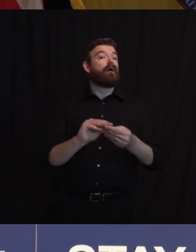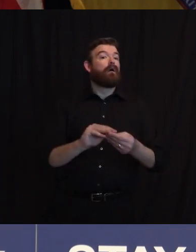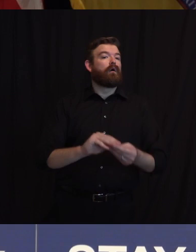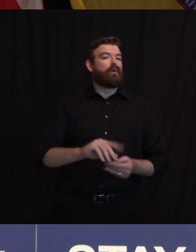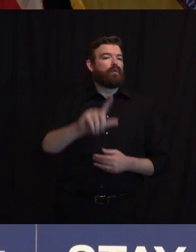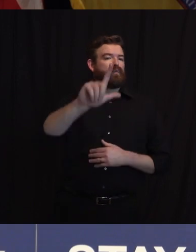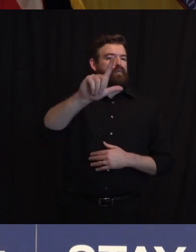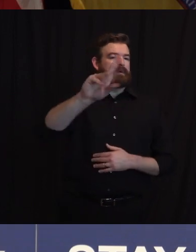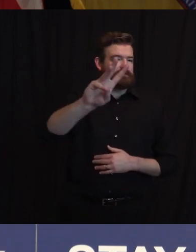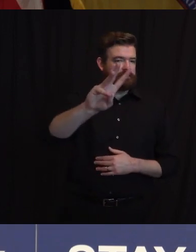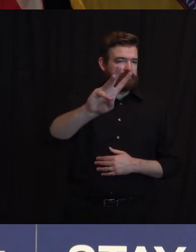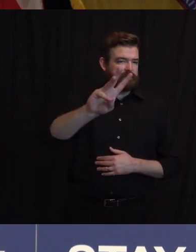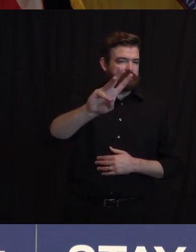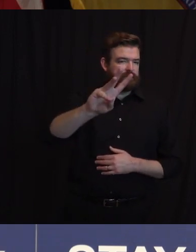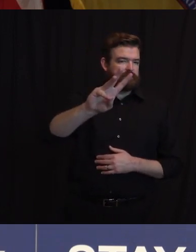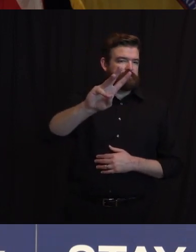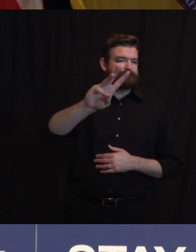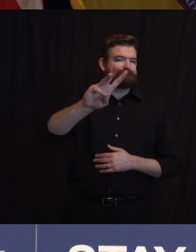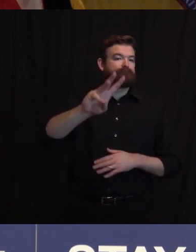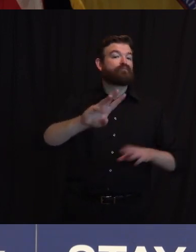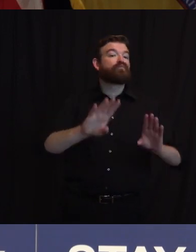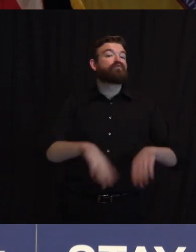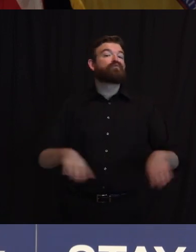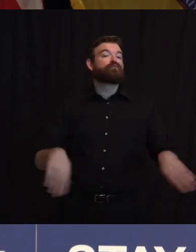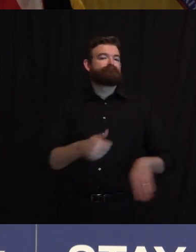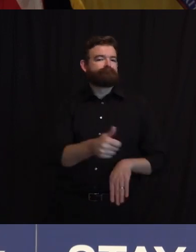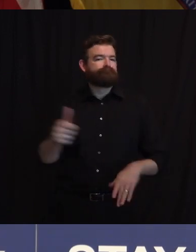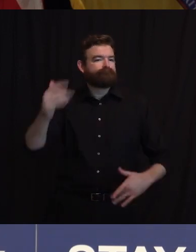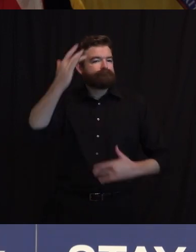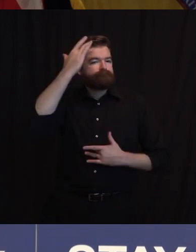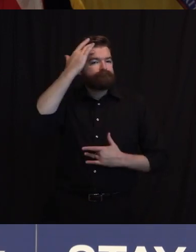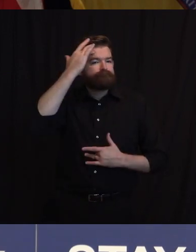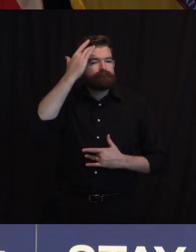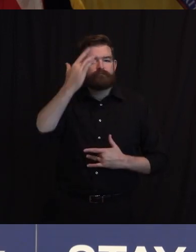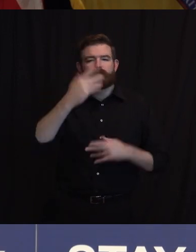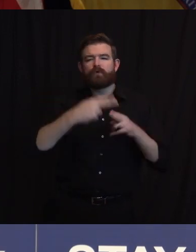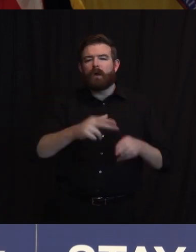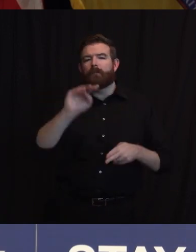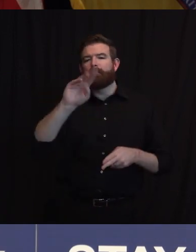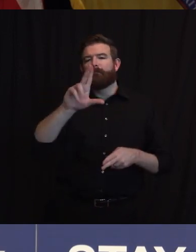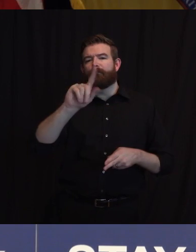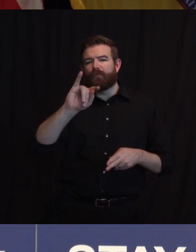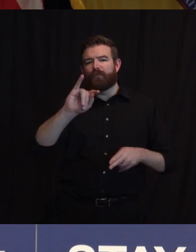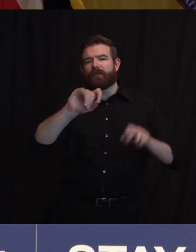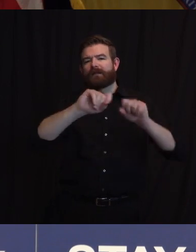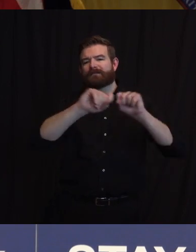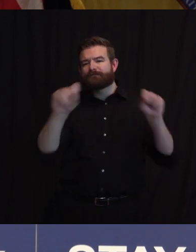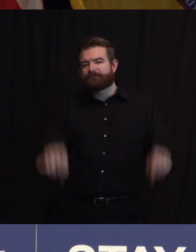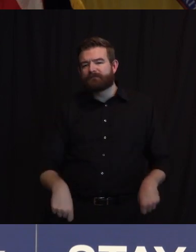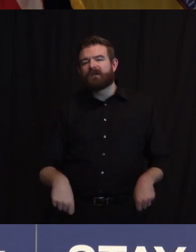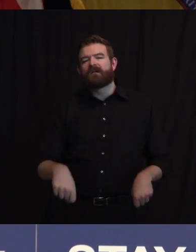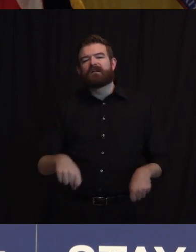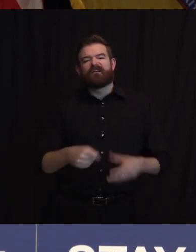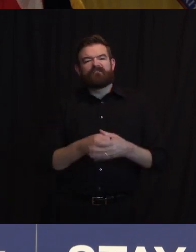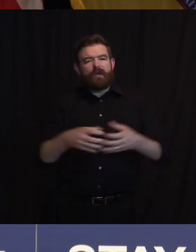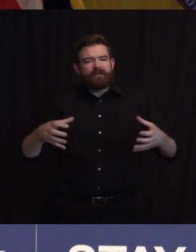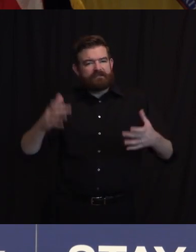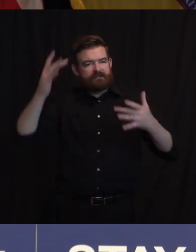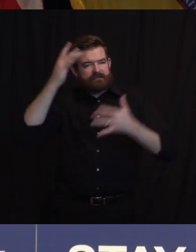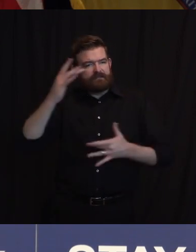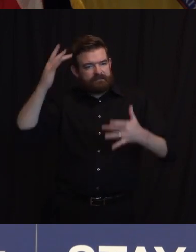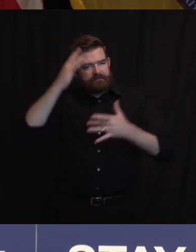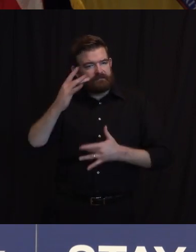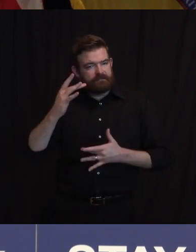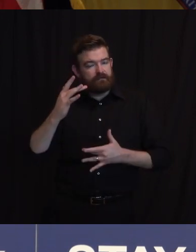multisystem inflammatory syndrome in children reported in our state. No new cases were reported from yesterday. There are